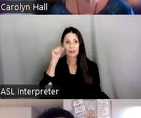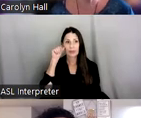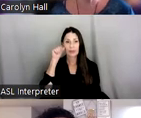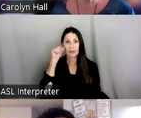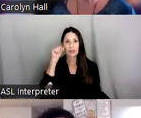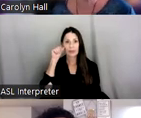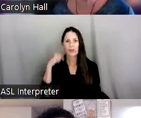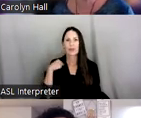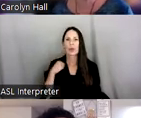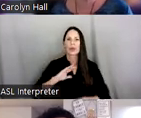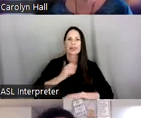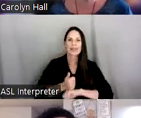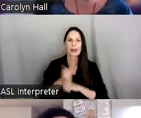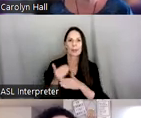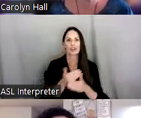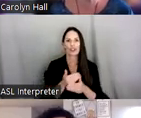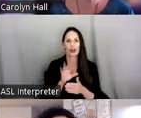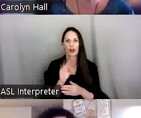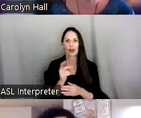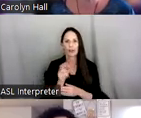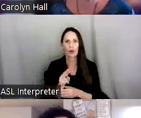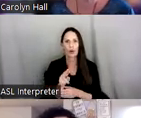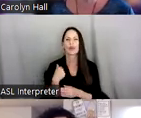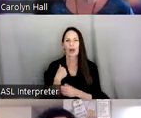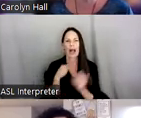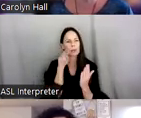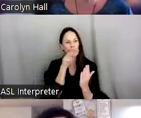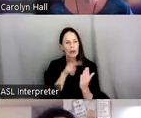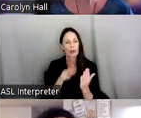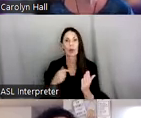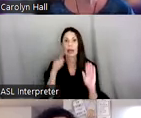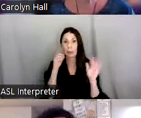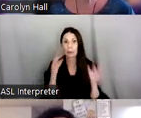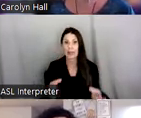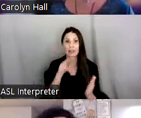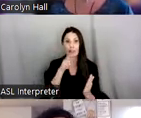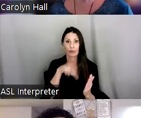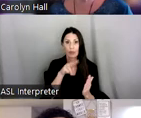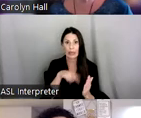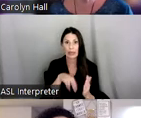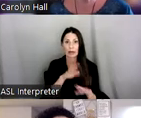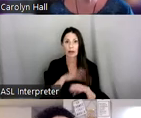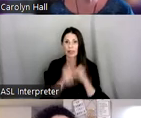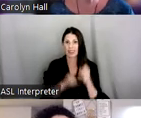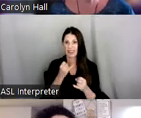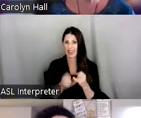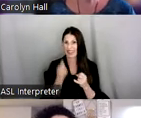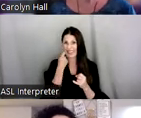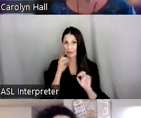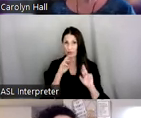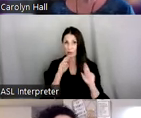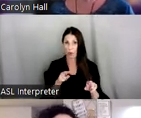shared folder that we're going through. I'm definitely reading on the last report that was